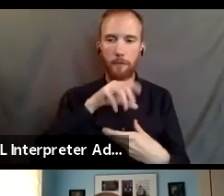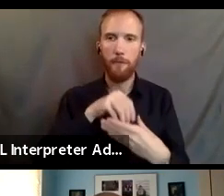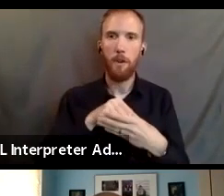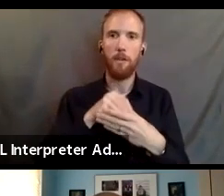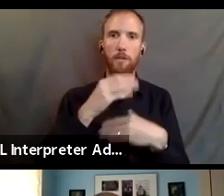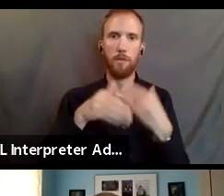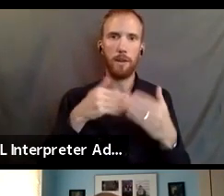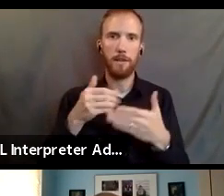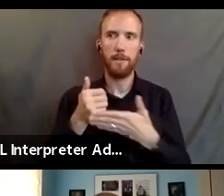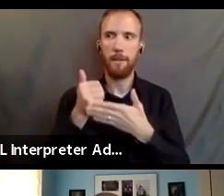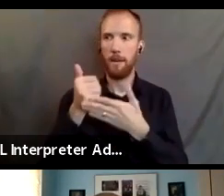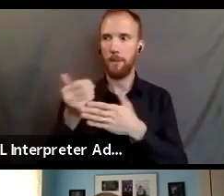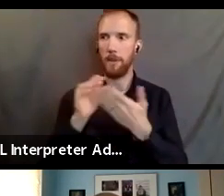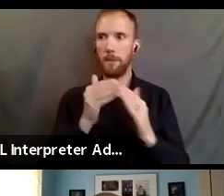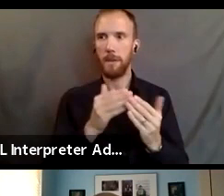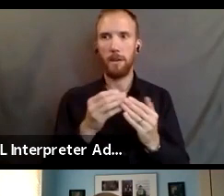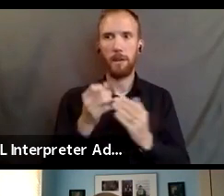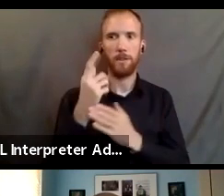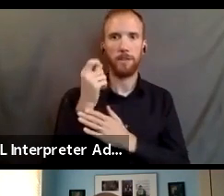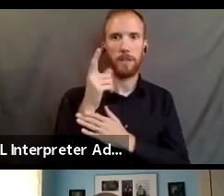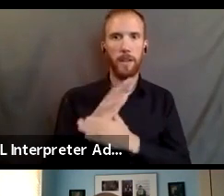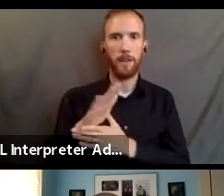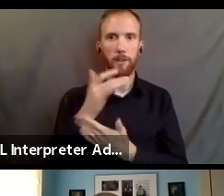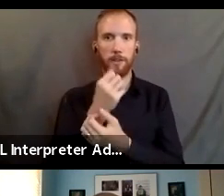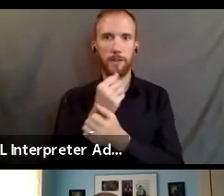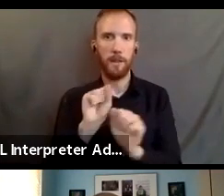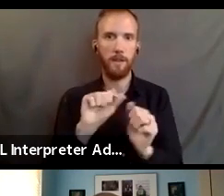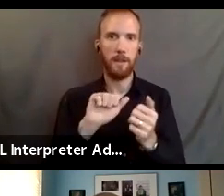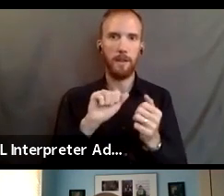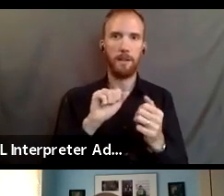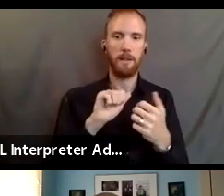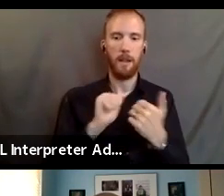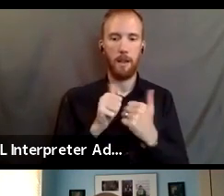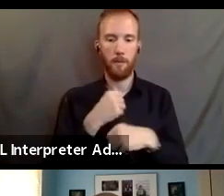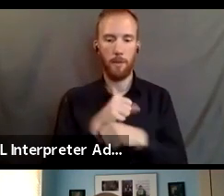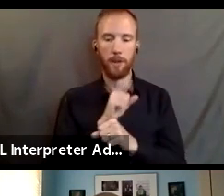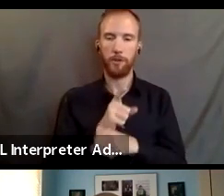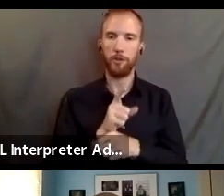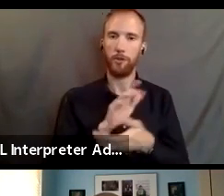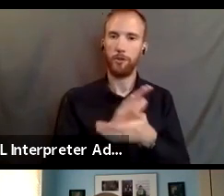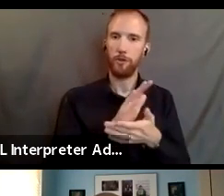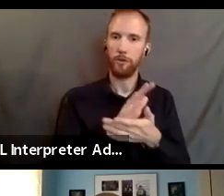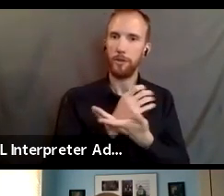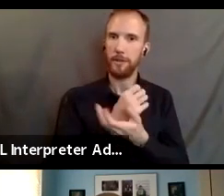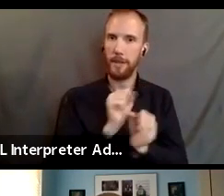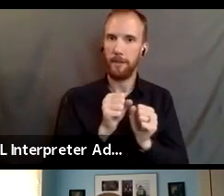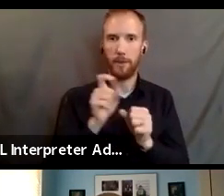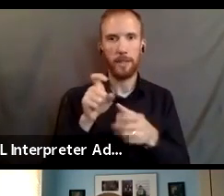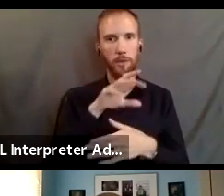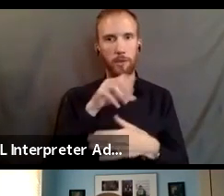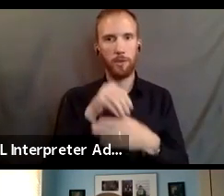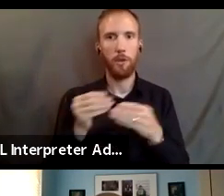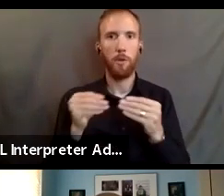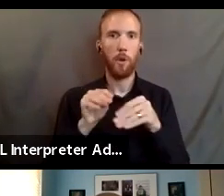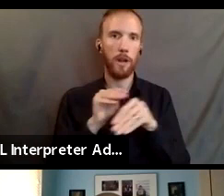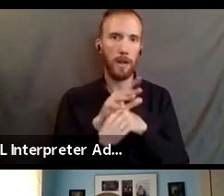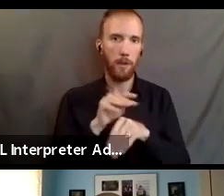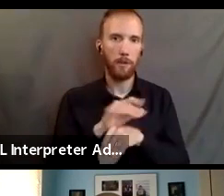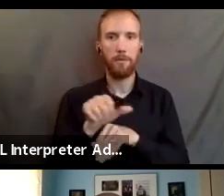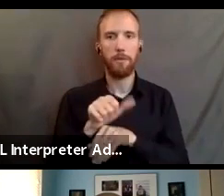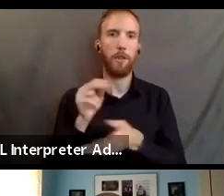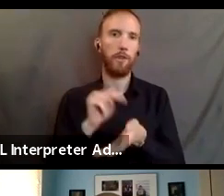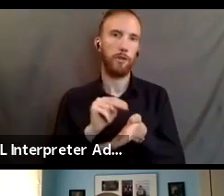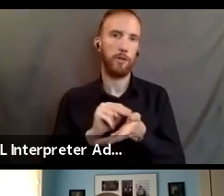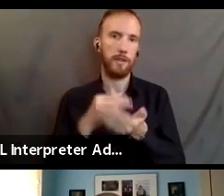ourselves safe in our schools and that looks like counselors and other nurses thank you thank you for your comments